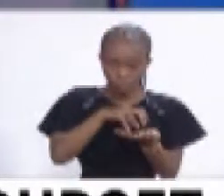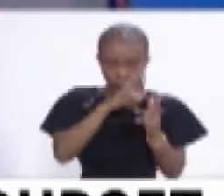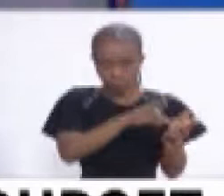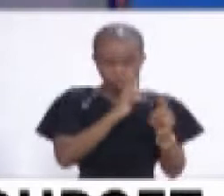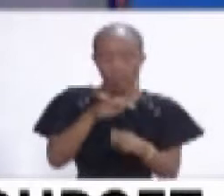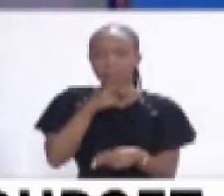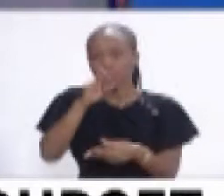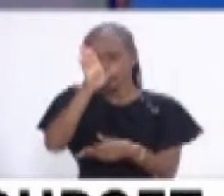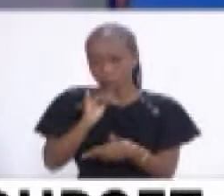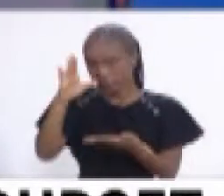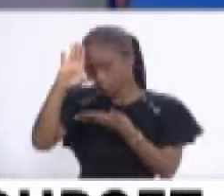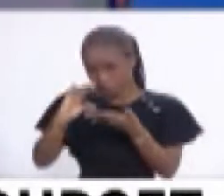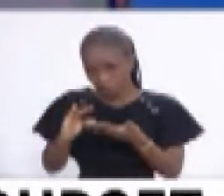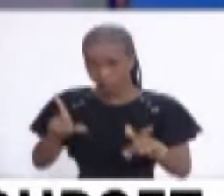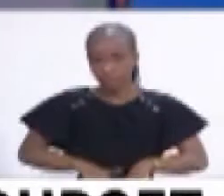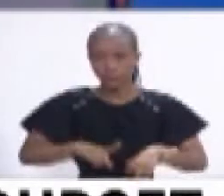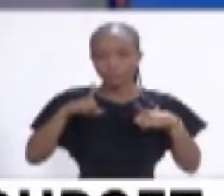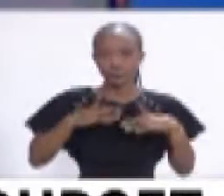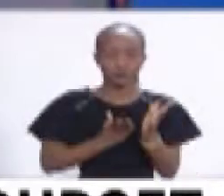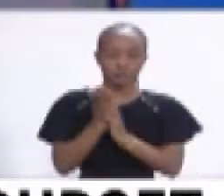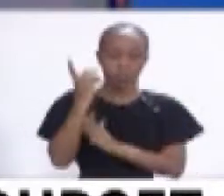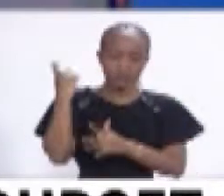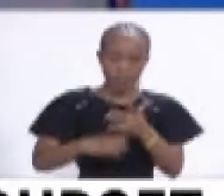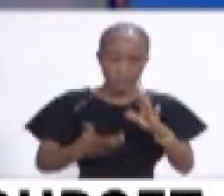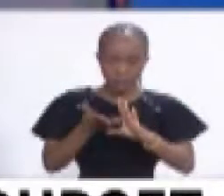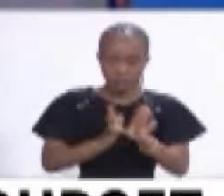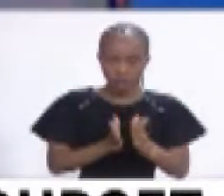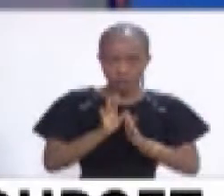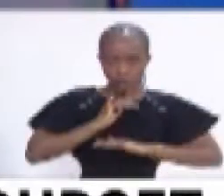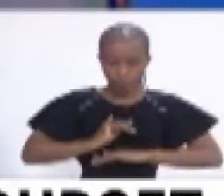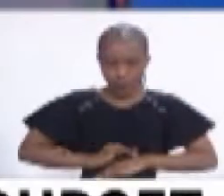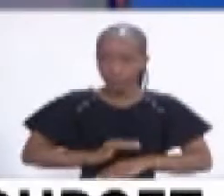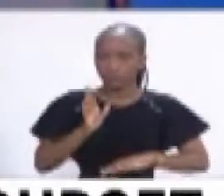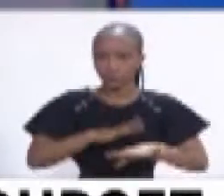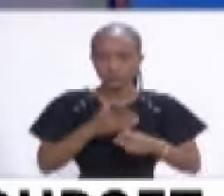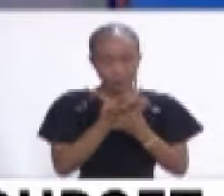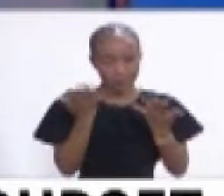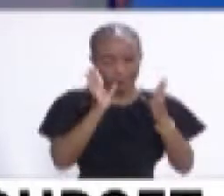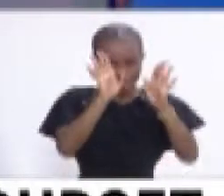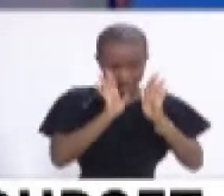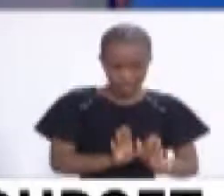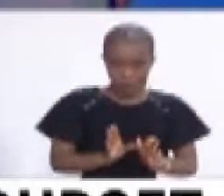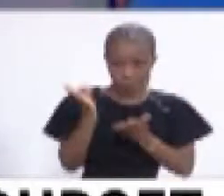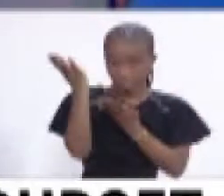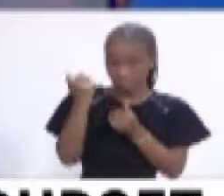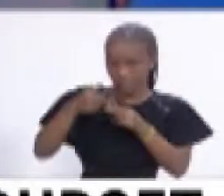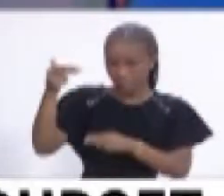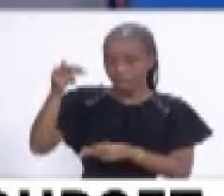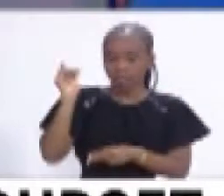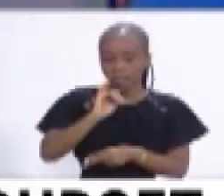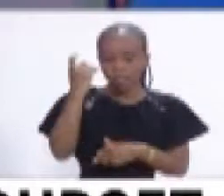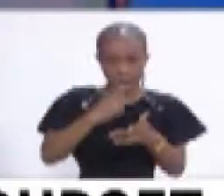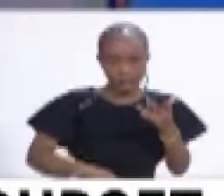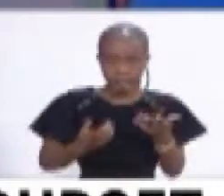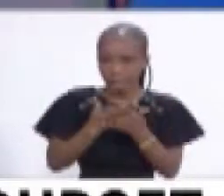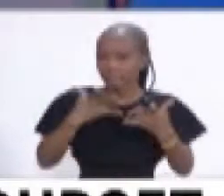man by reducing the cost of living through tax exemptions and reliefs on essential items. Expectations are high that taxations on